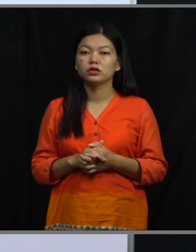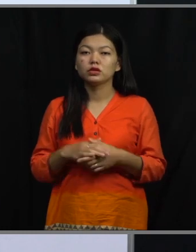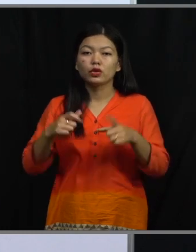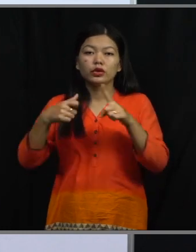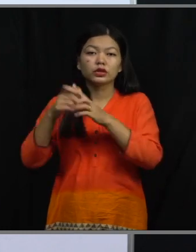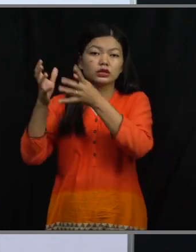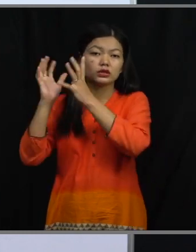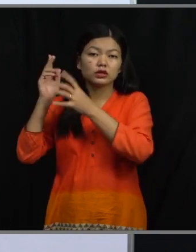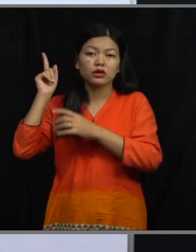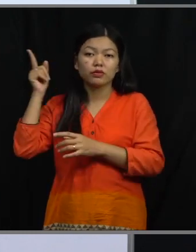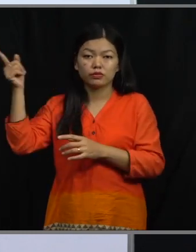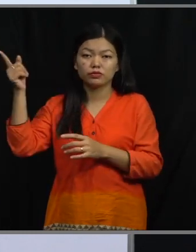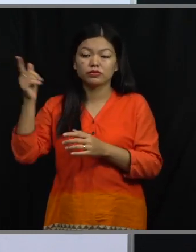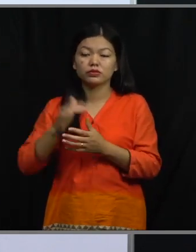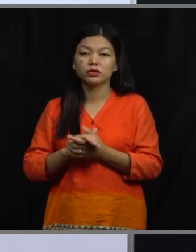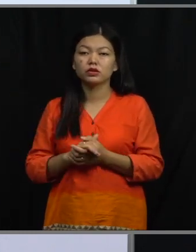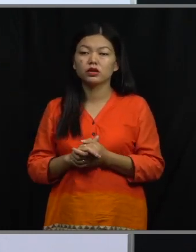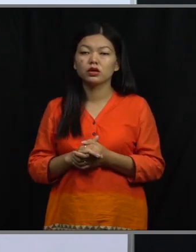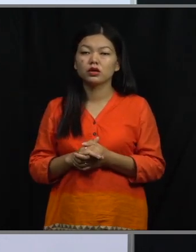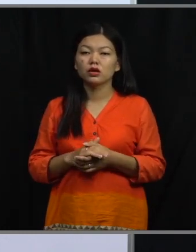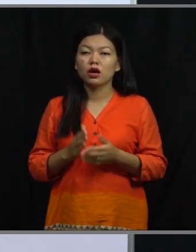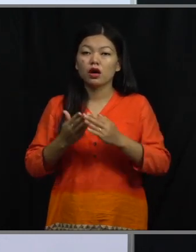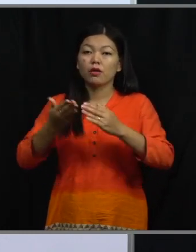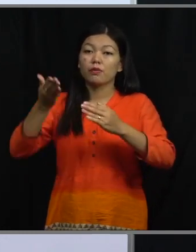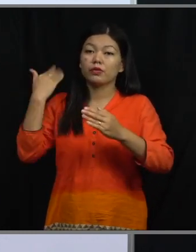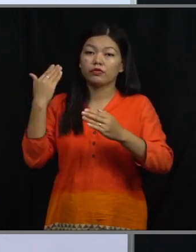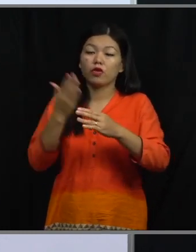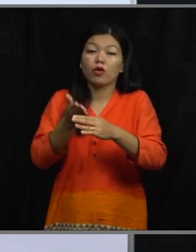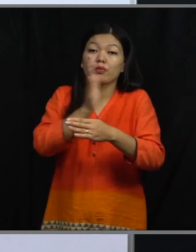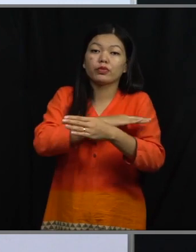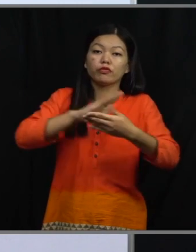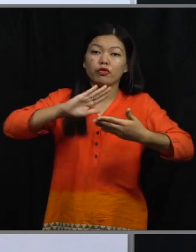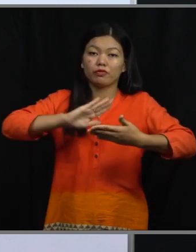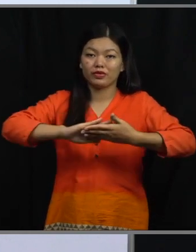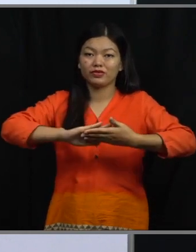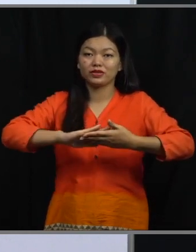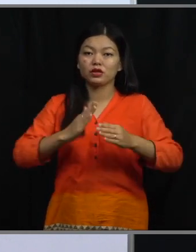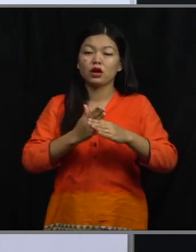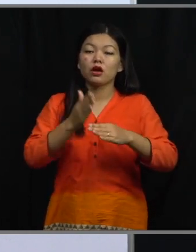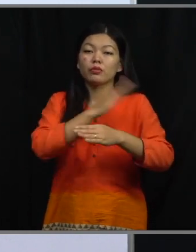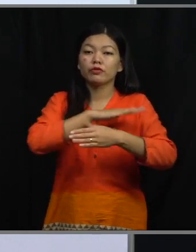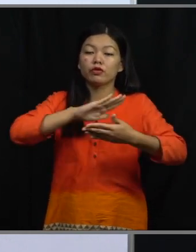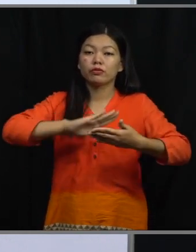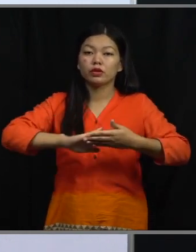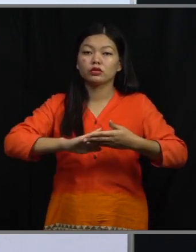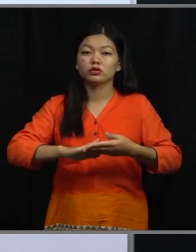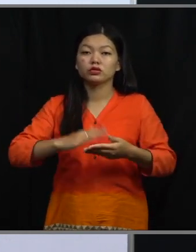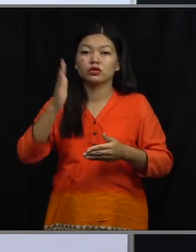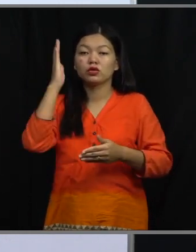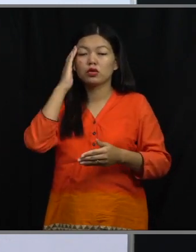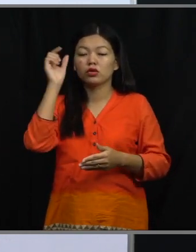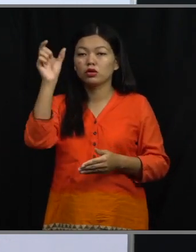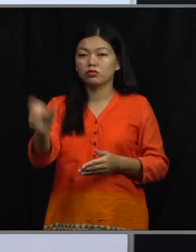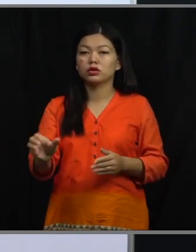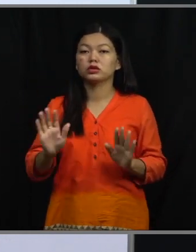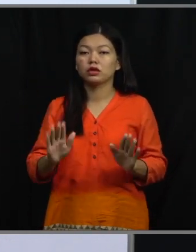Okay, those people who are supposed to get married they know each other, and there is cross cousin marriage which is allowed. Uncle niece